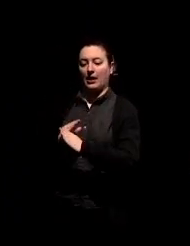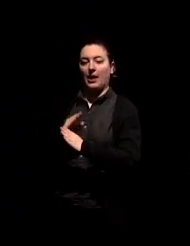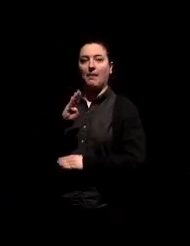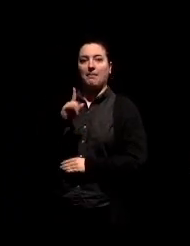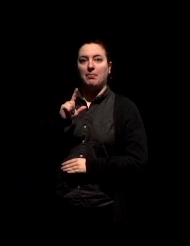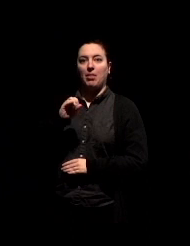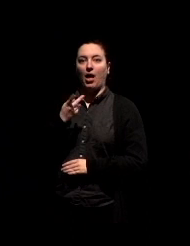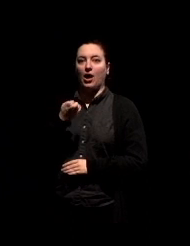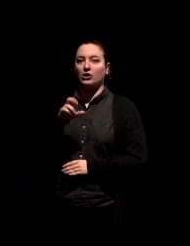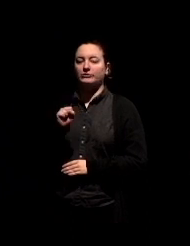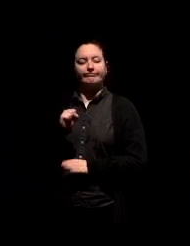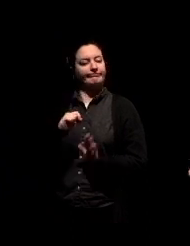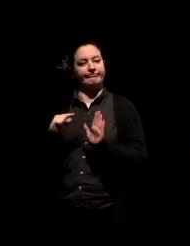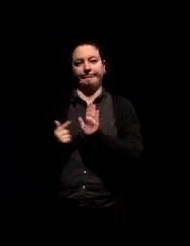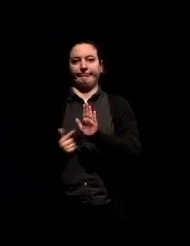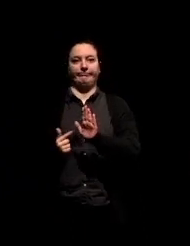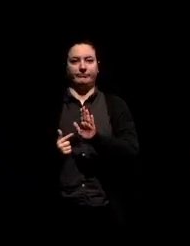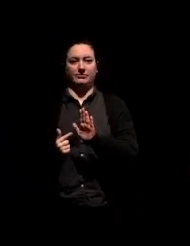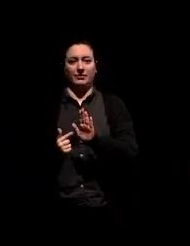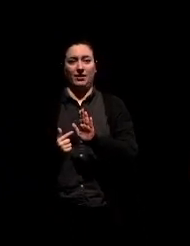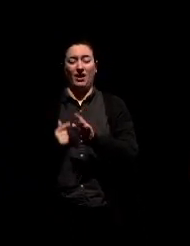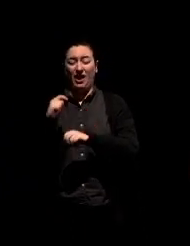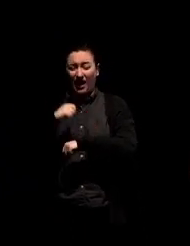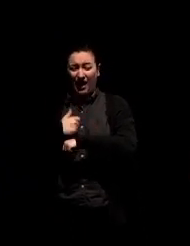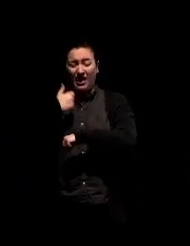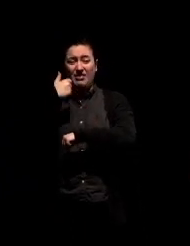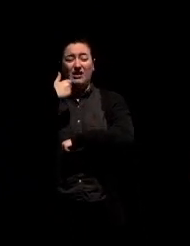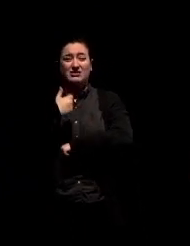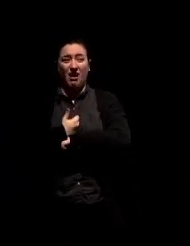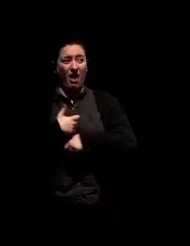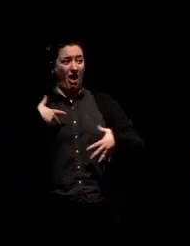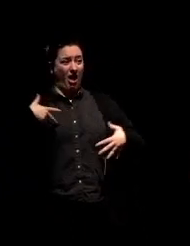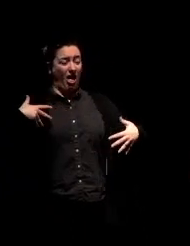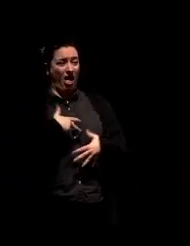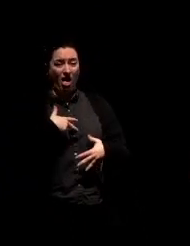youth who are really terrified of these types of policies.